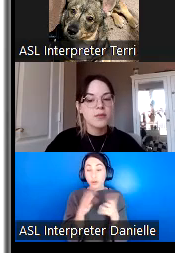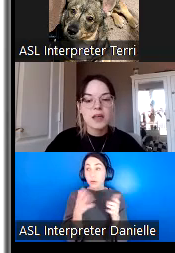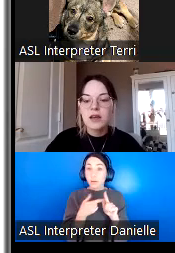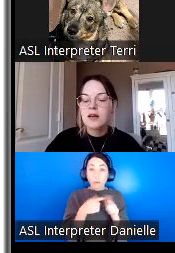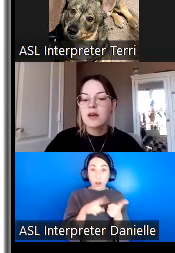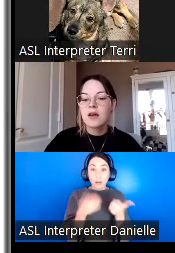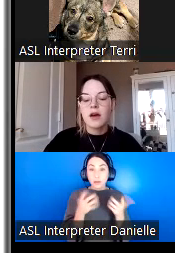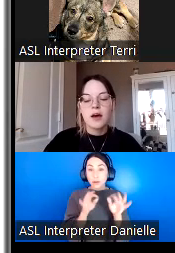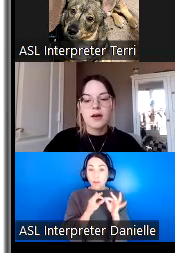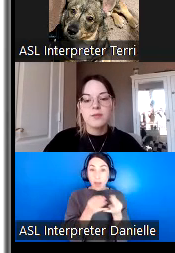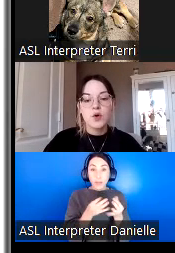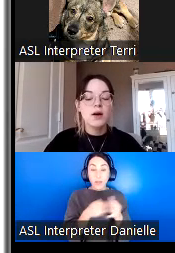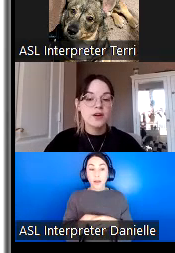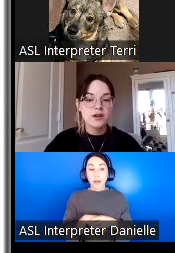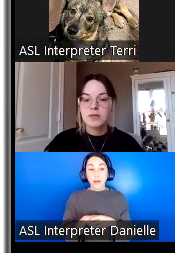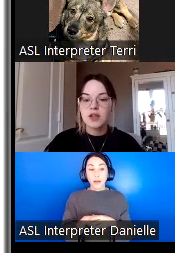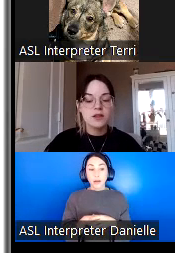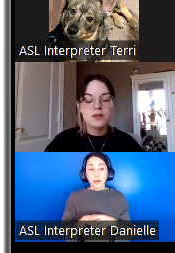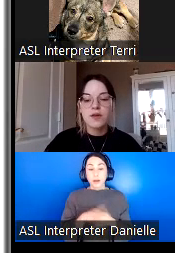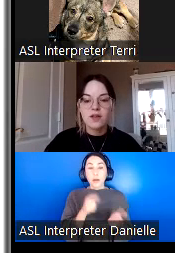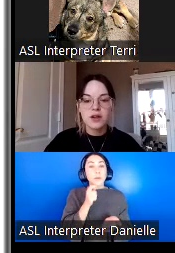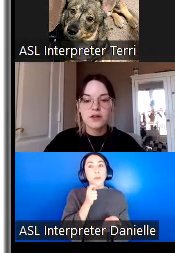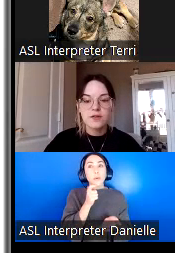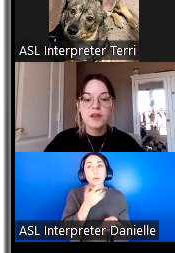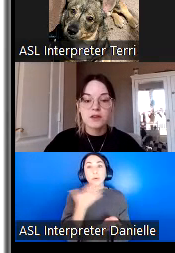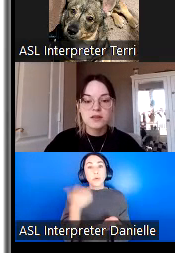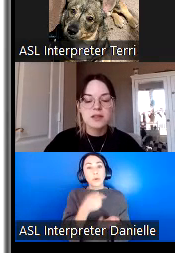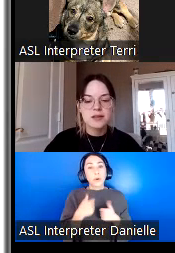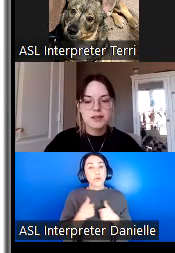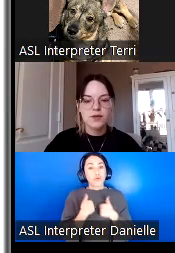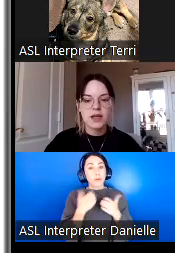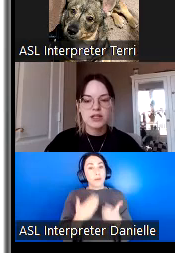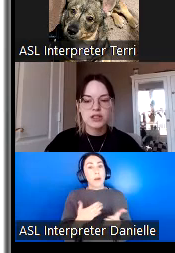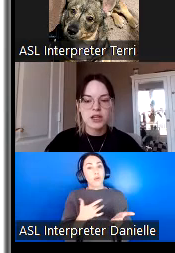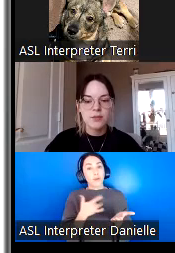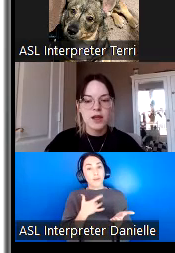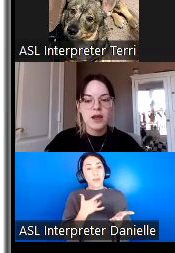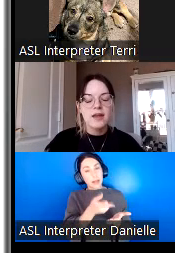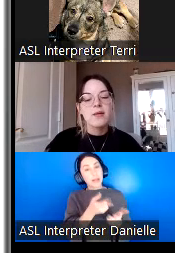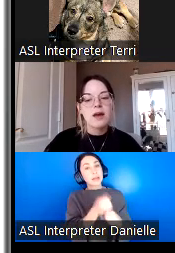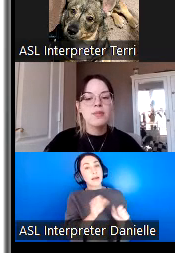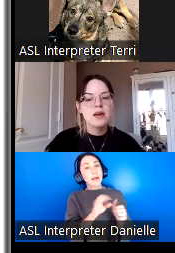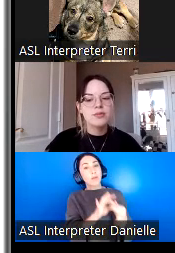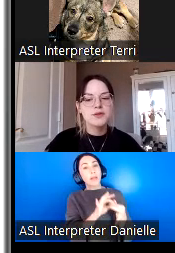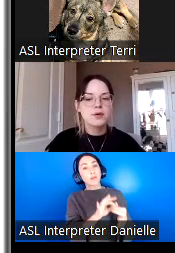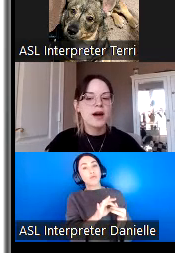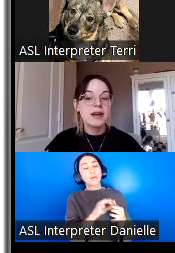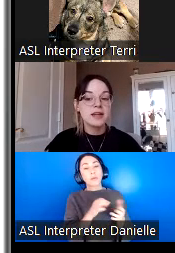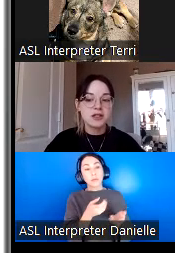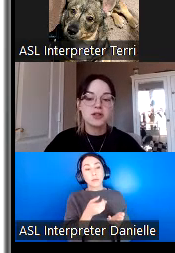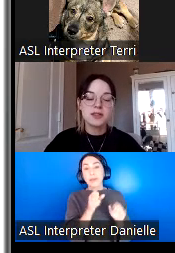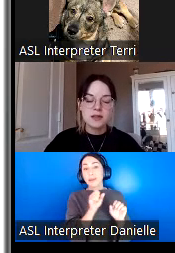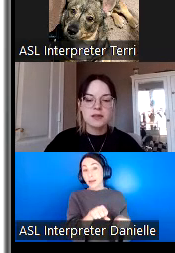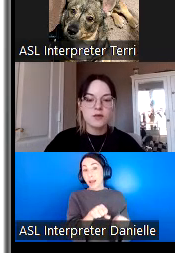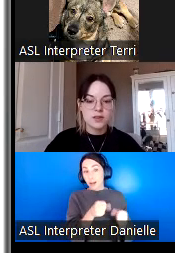friends, family, whoever, the survivor feels is a safe relationship that might be able to